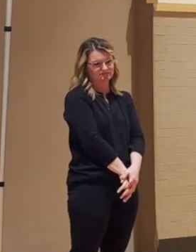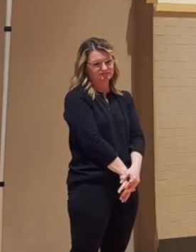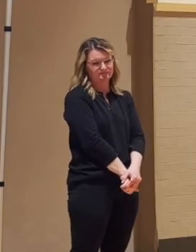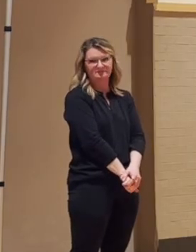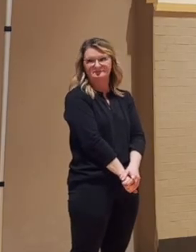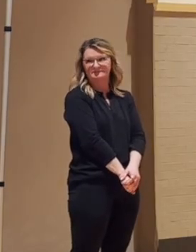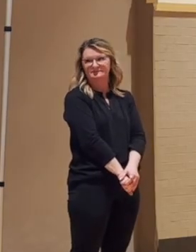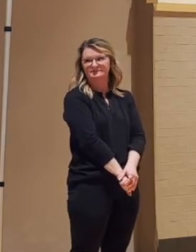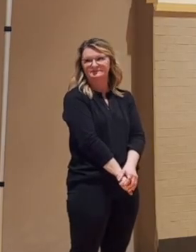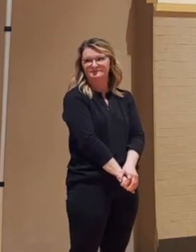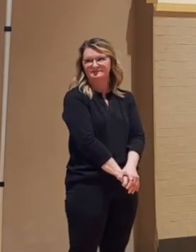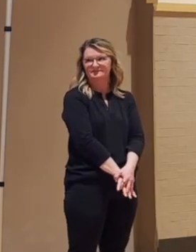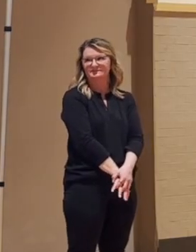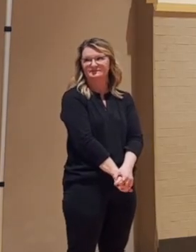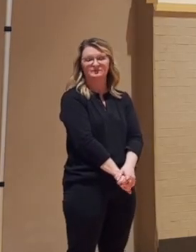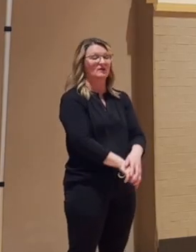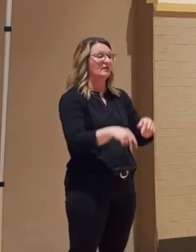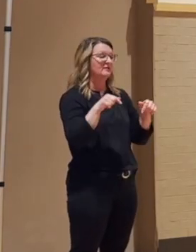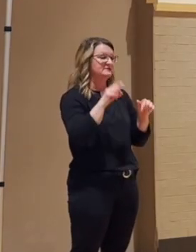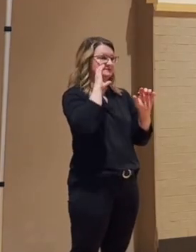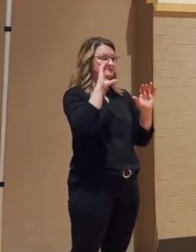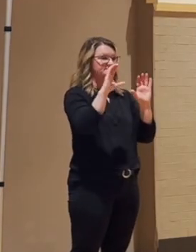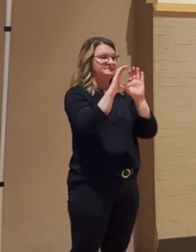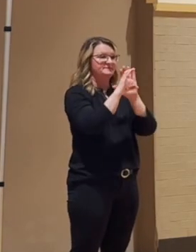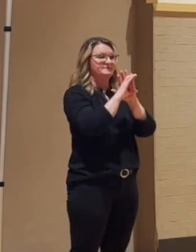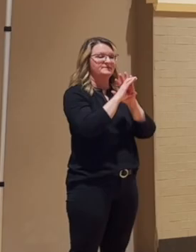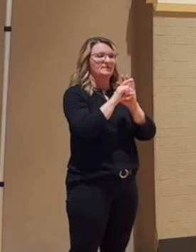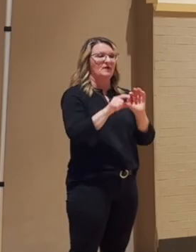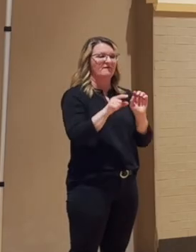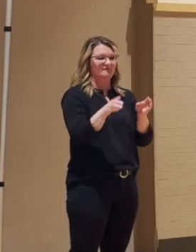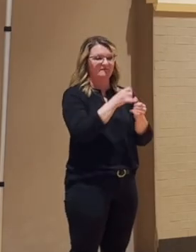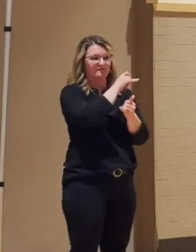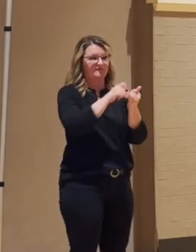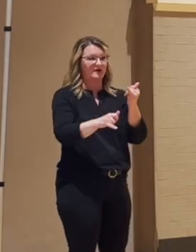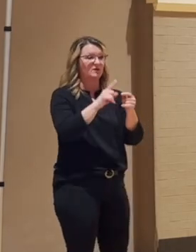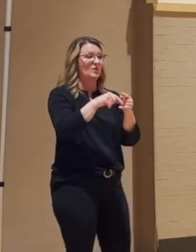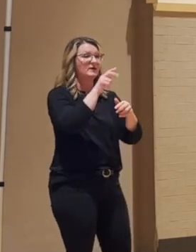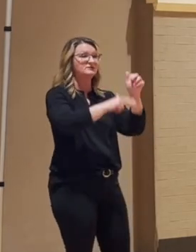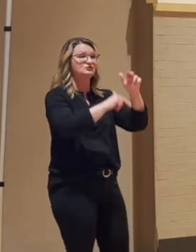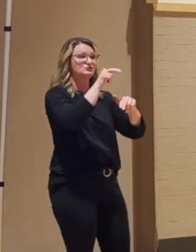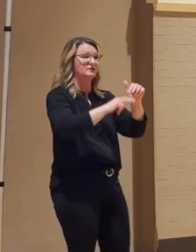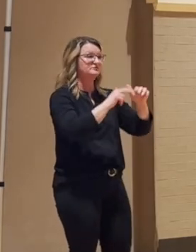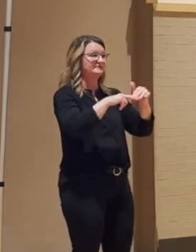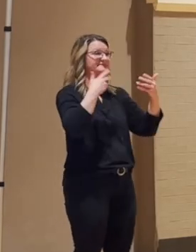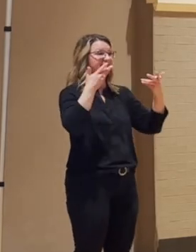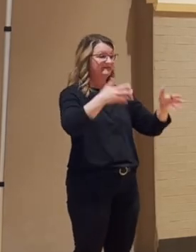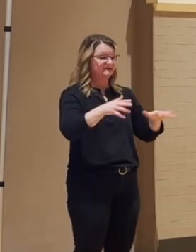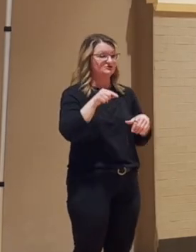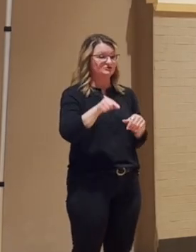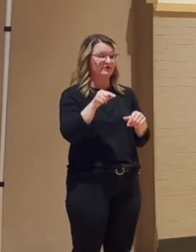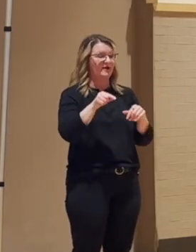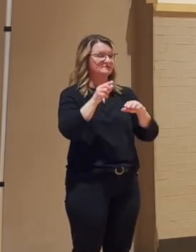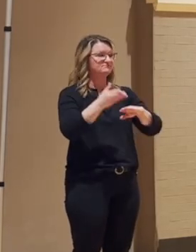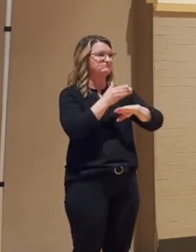This is an image of the final product once construction is completed, the site is